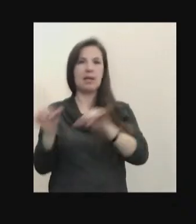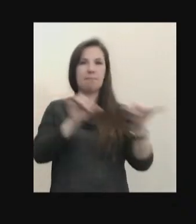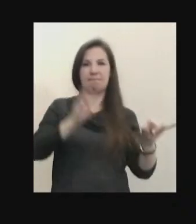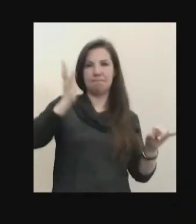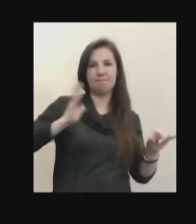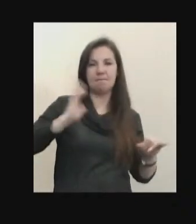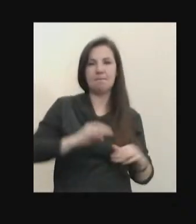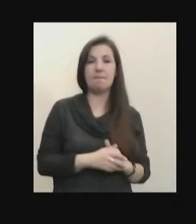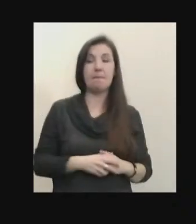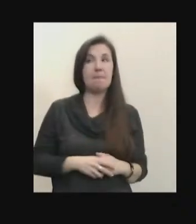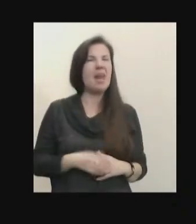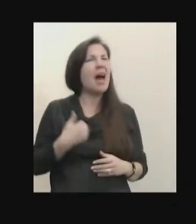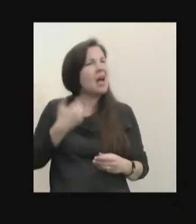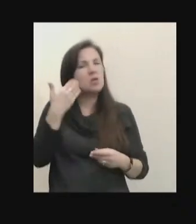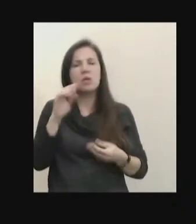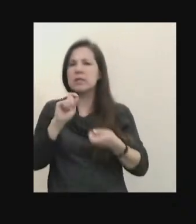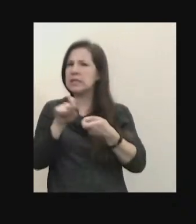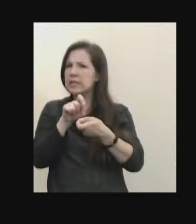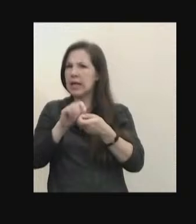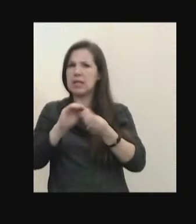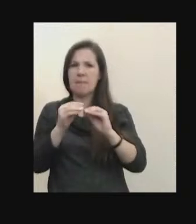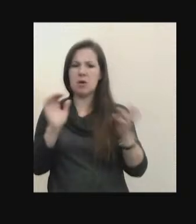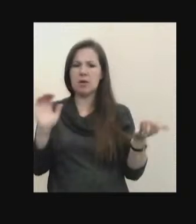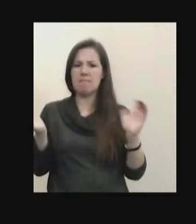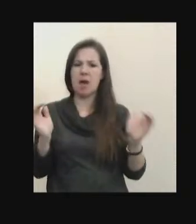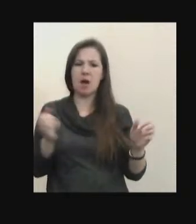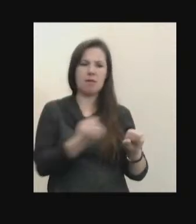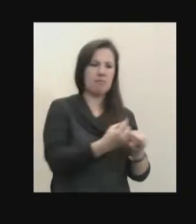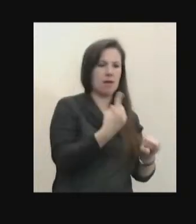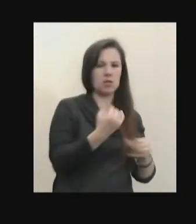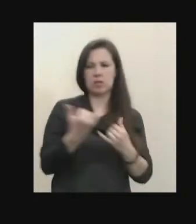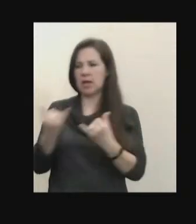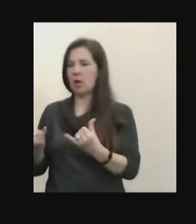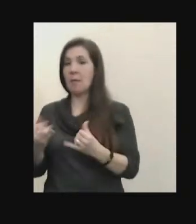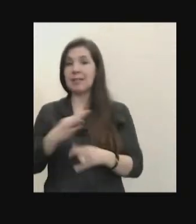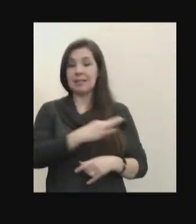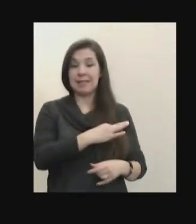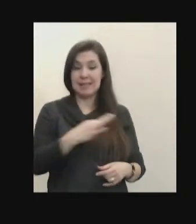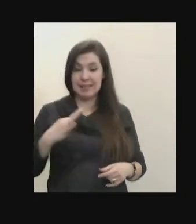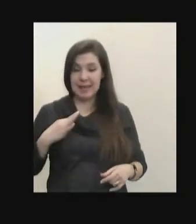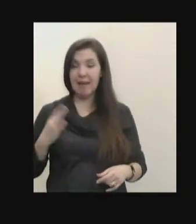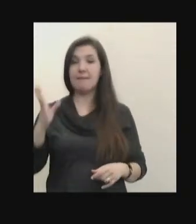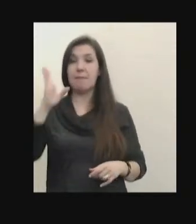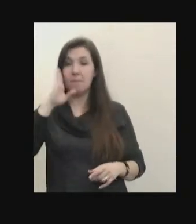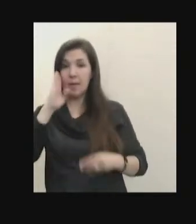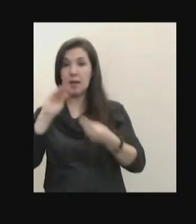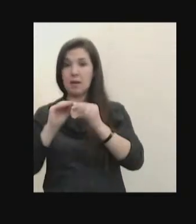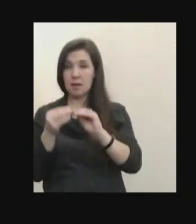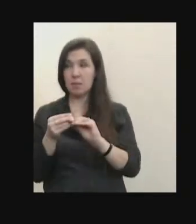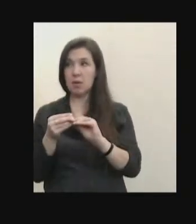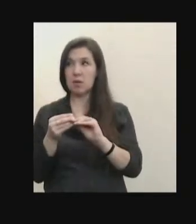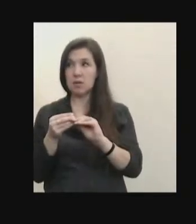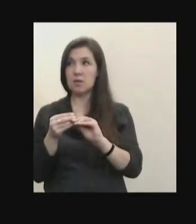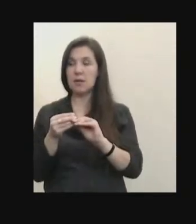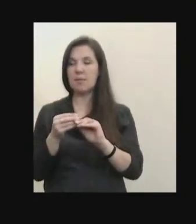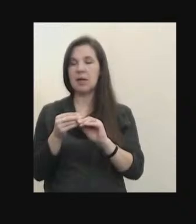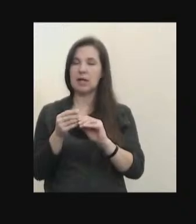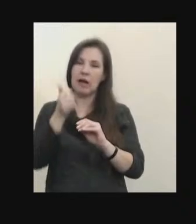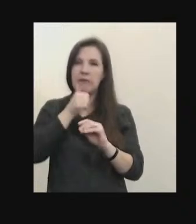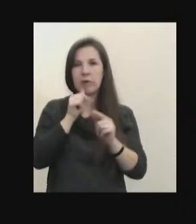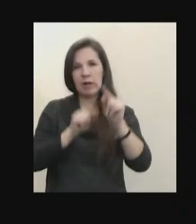don't know the exact number compared to last year, but I do know as a staffed bed number, it varies on a daily